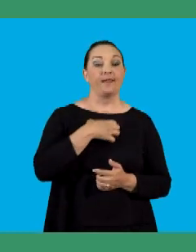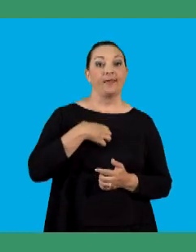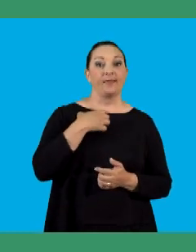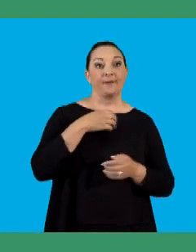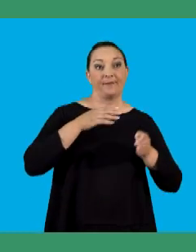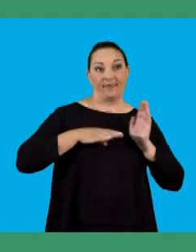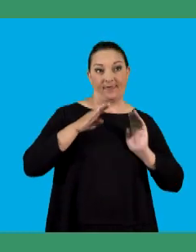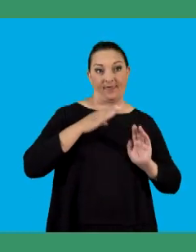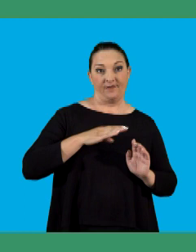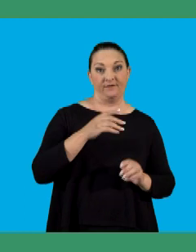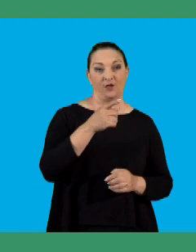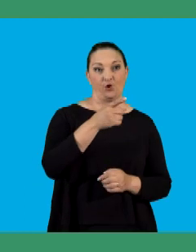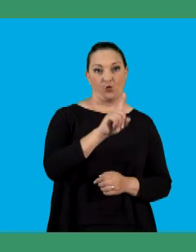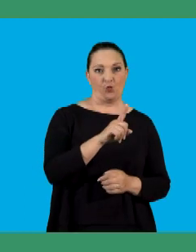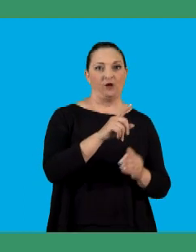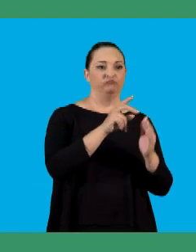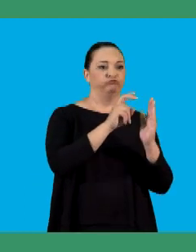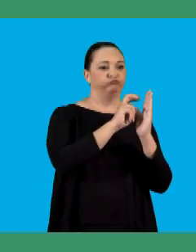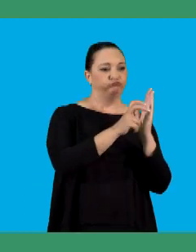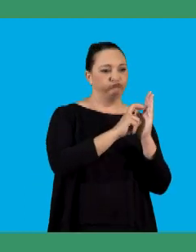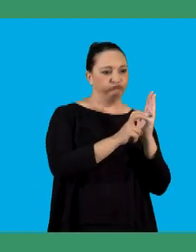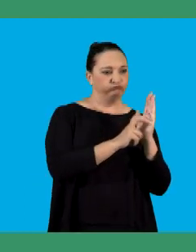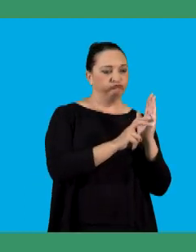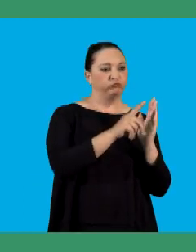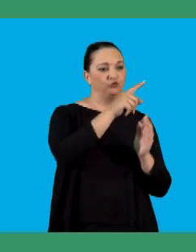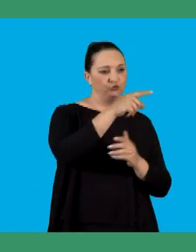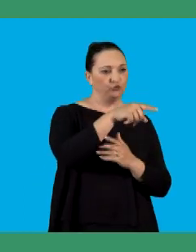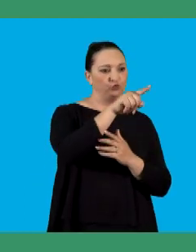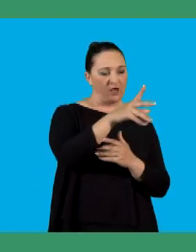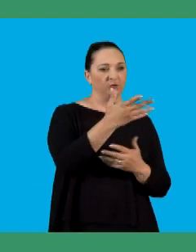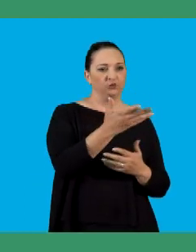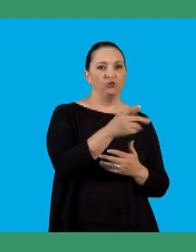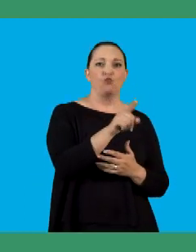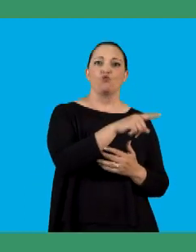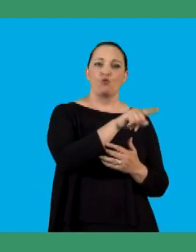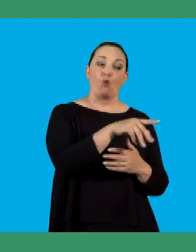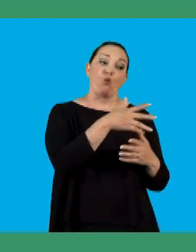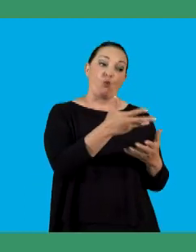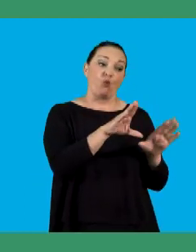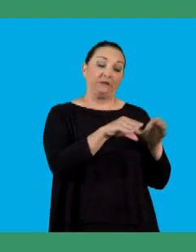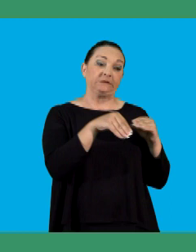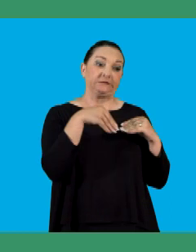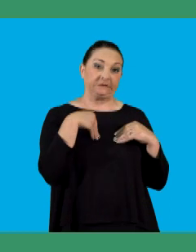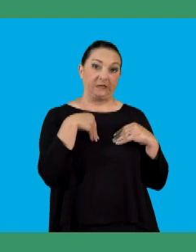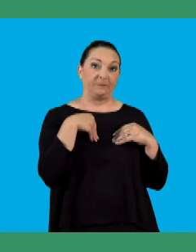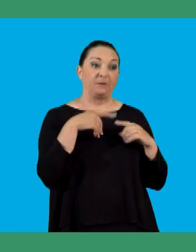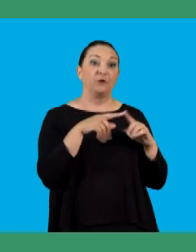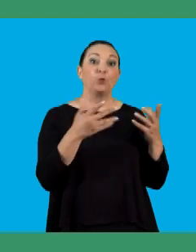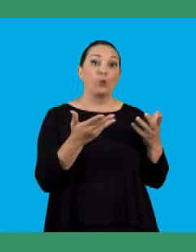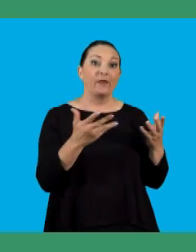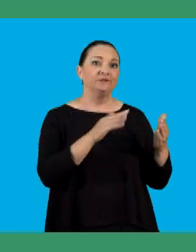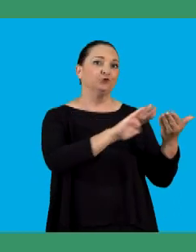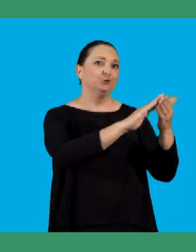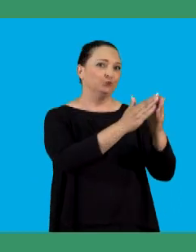ethical behavior refers to the principles of right or wrong or acceptable in